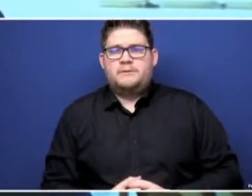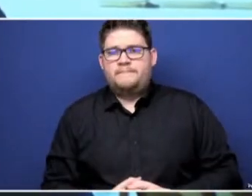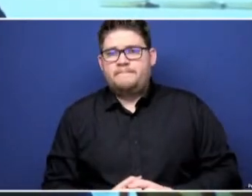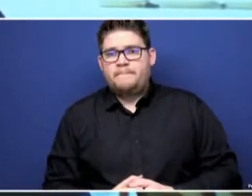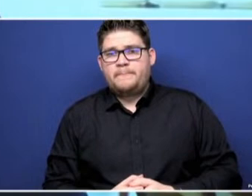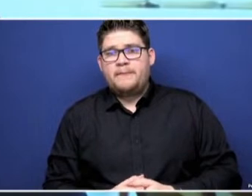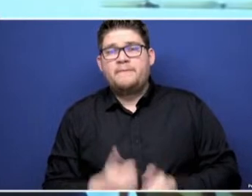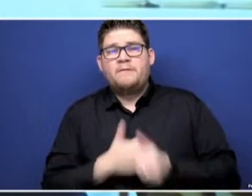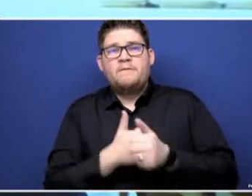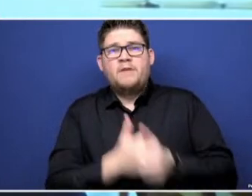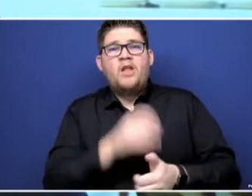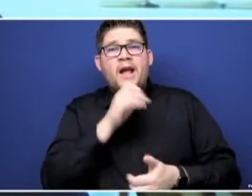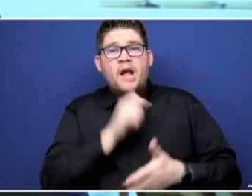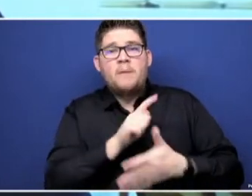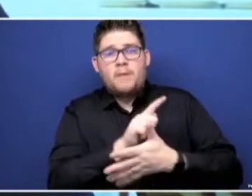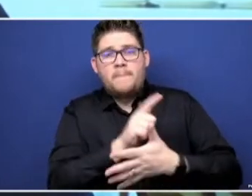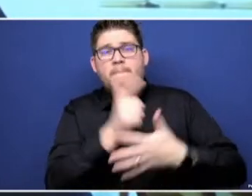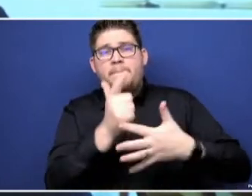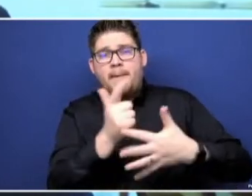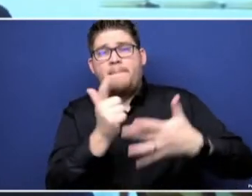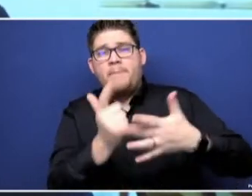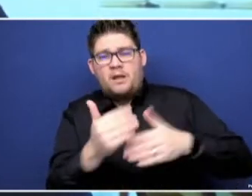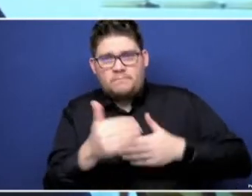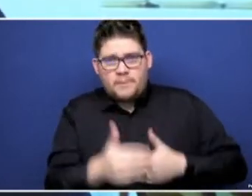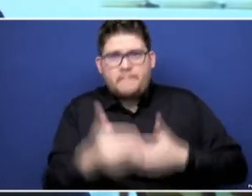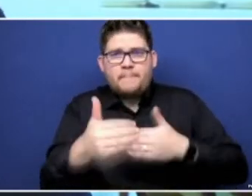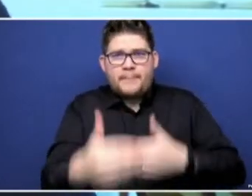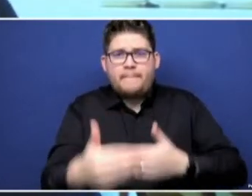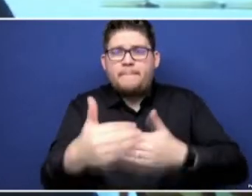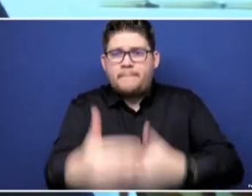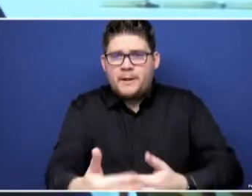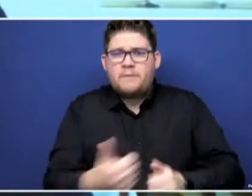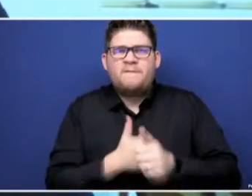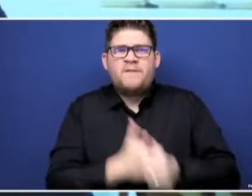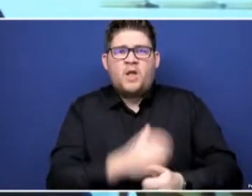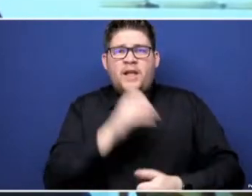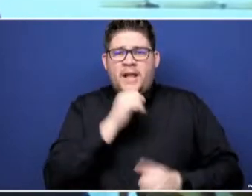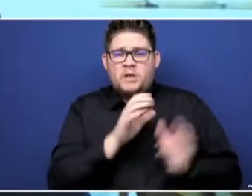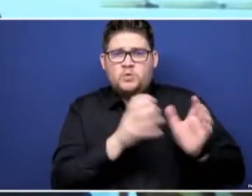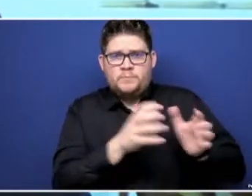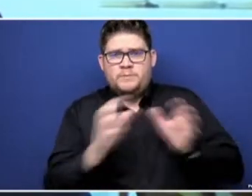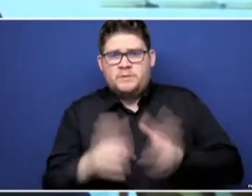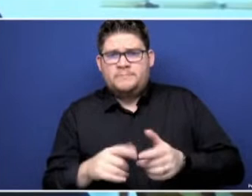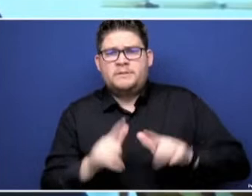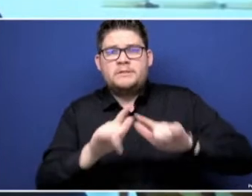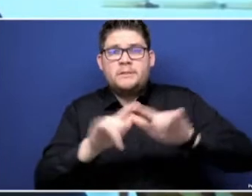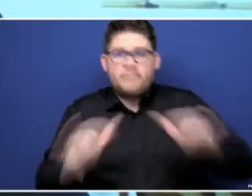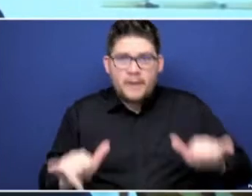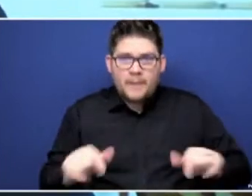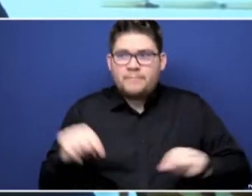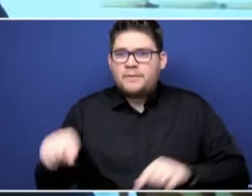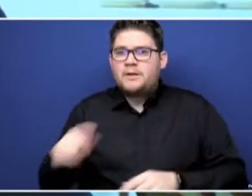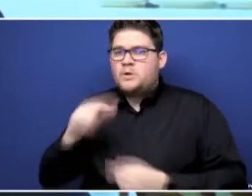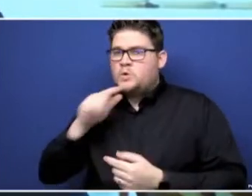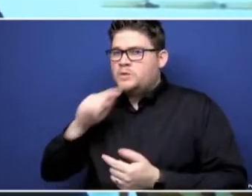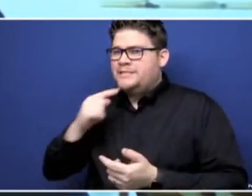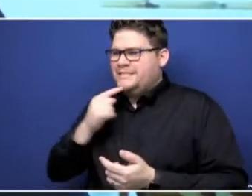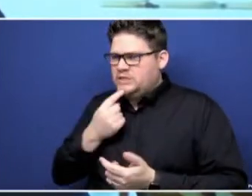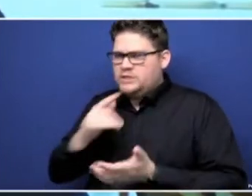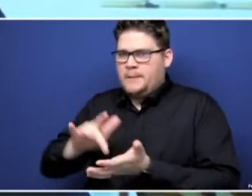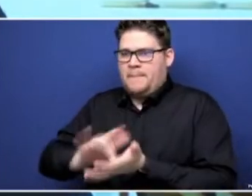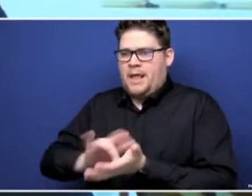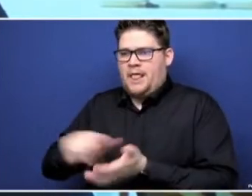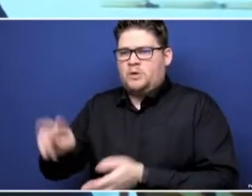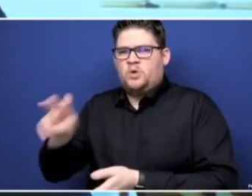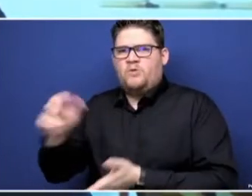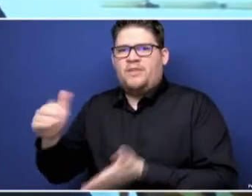very vulnerable patients, that we'll have a very active program and be making a lot of people, as